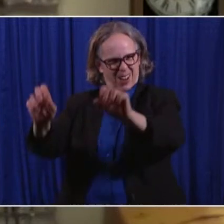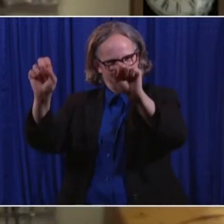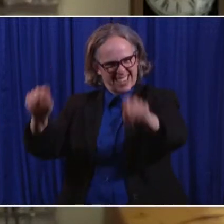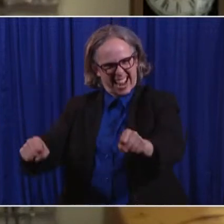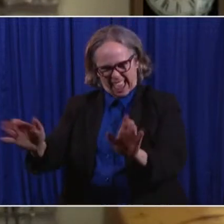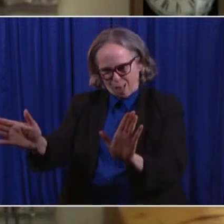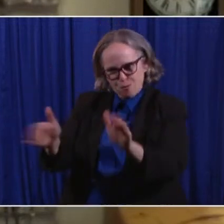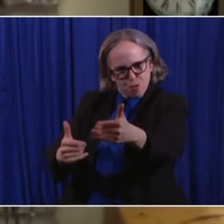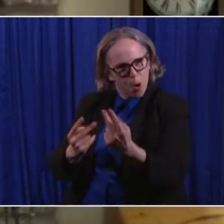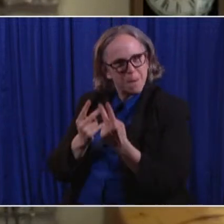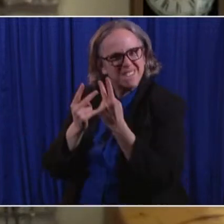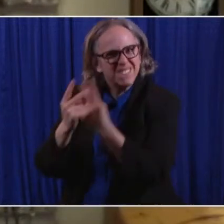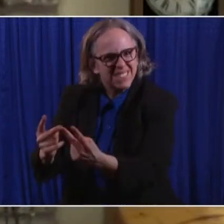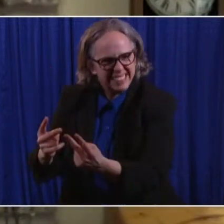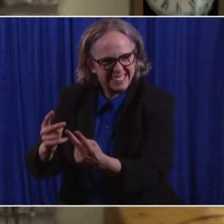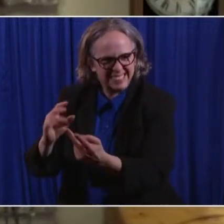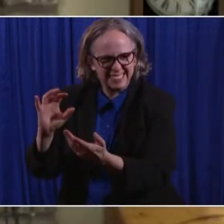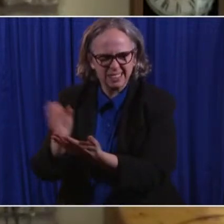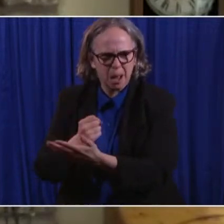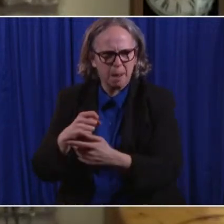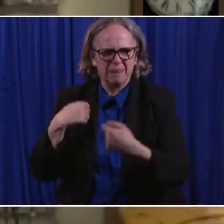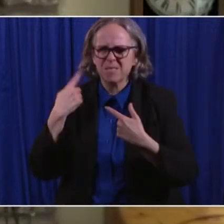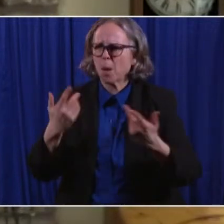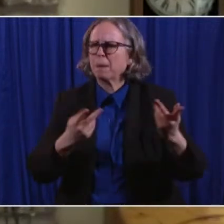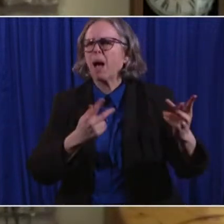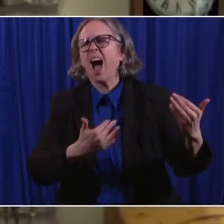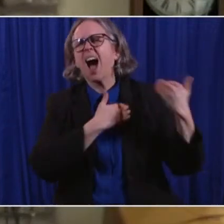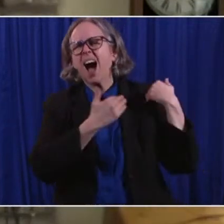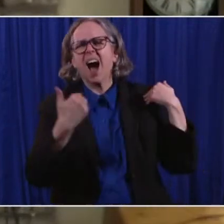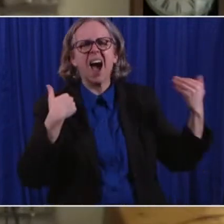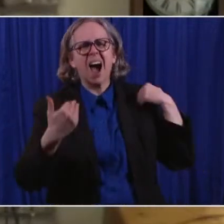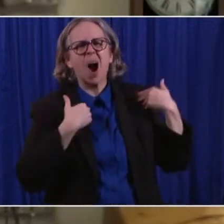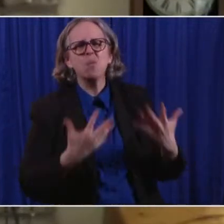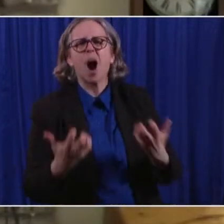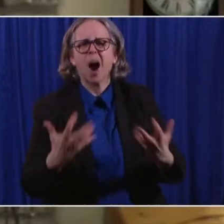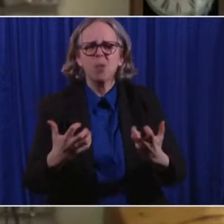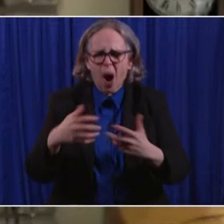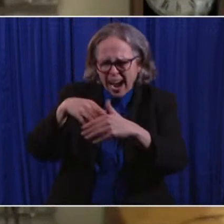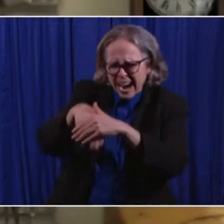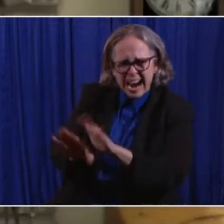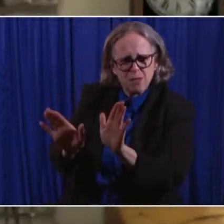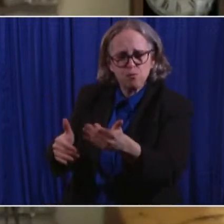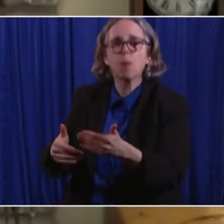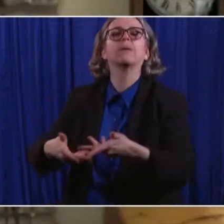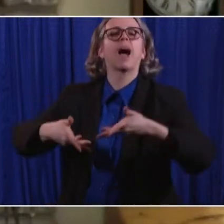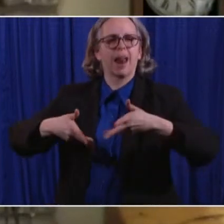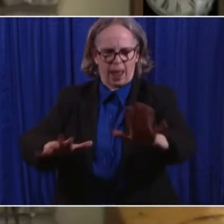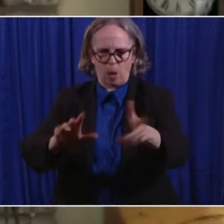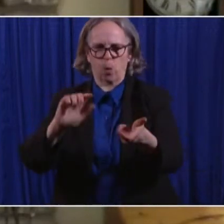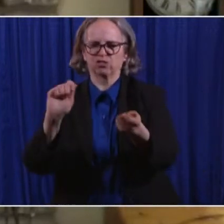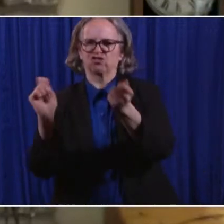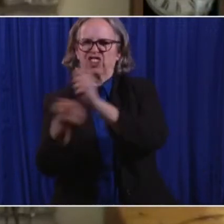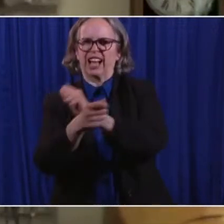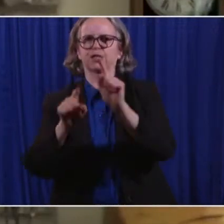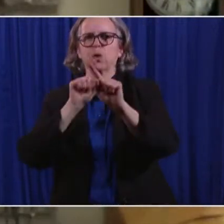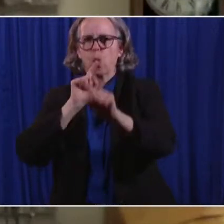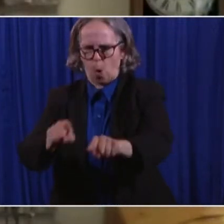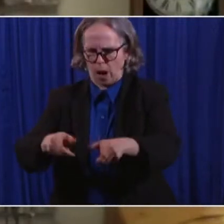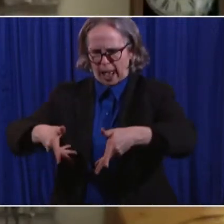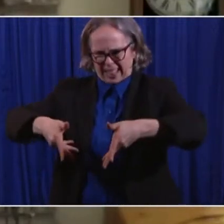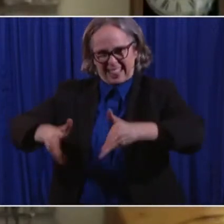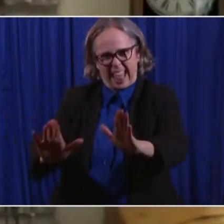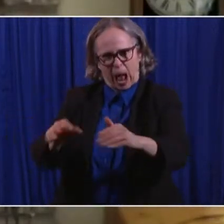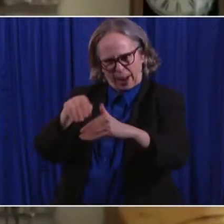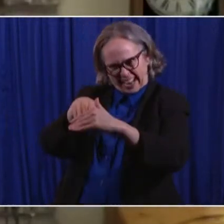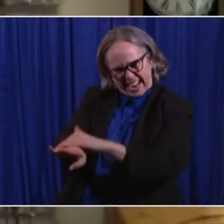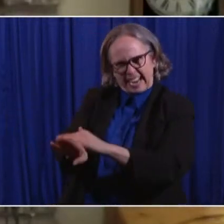we're going to do that. So that will be coming. Again, if there's a problem with that, you can always call the omnibus